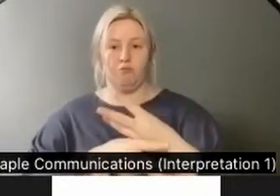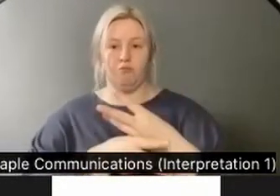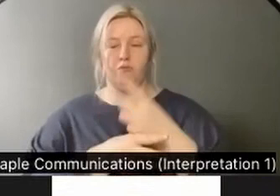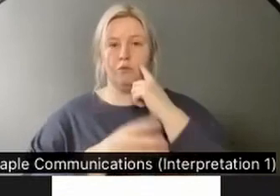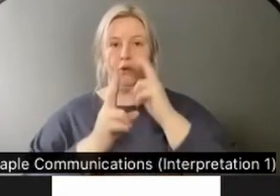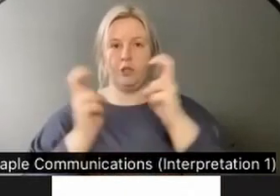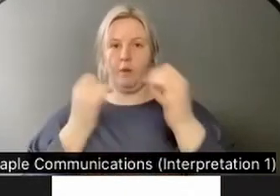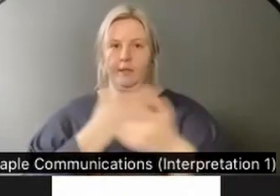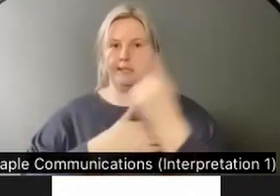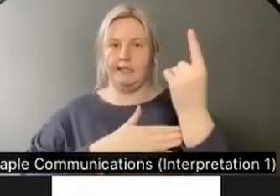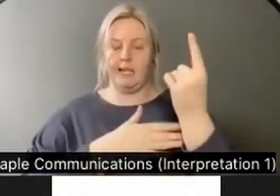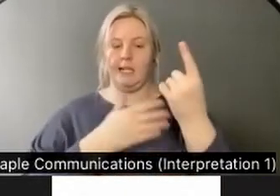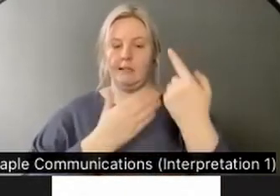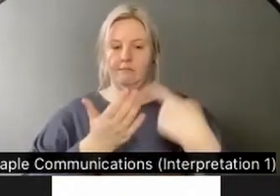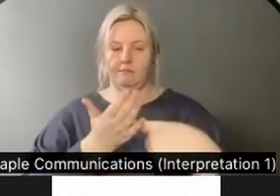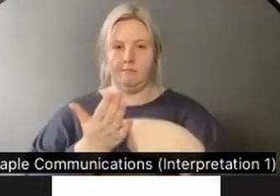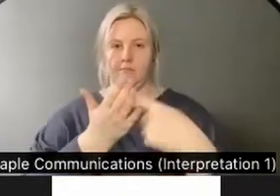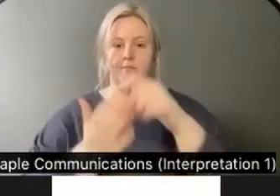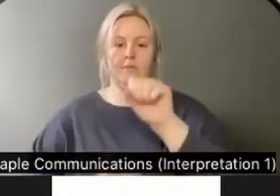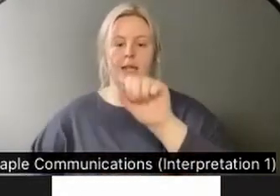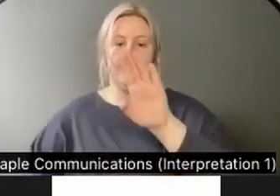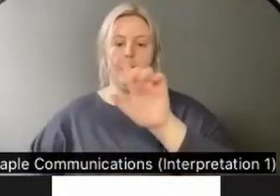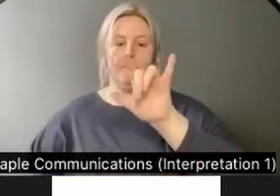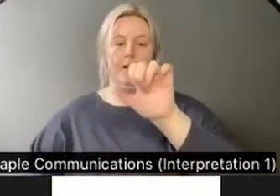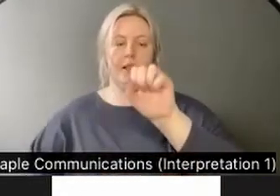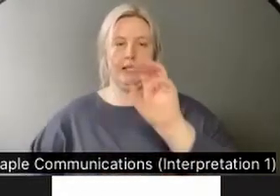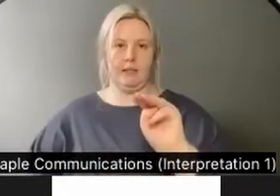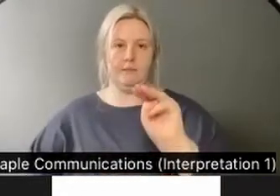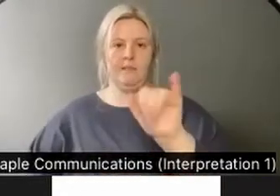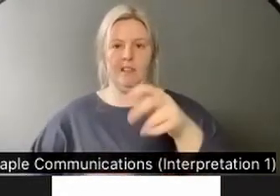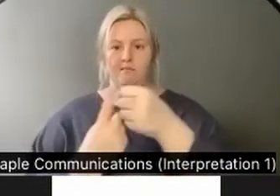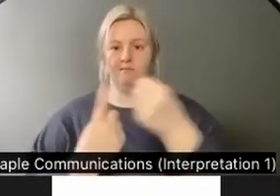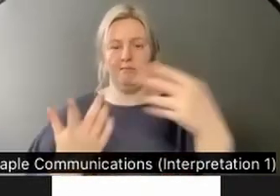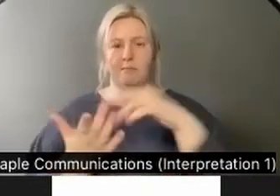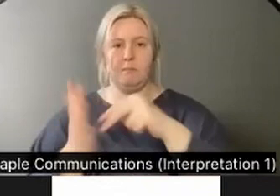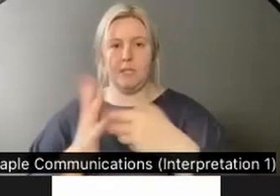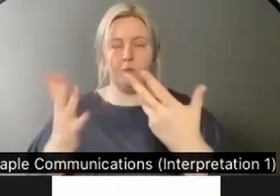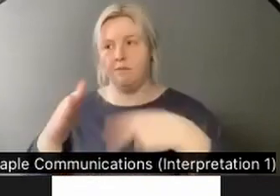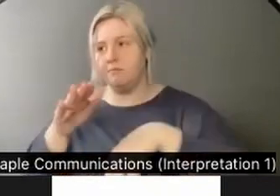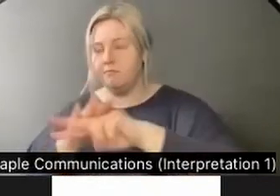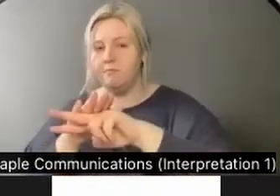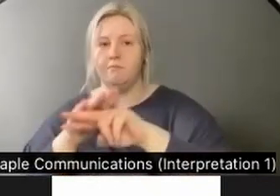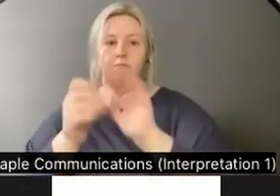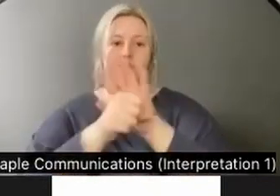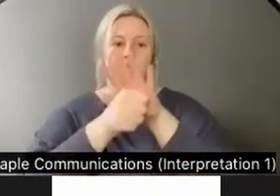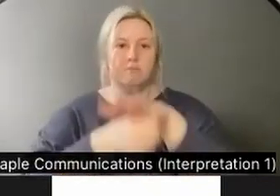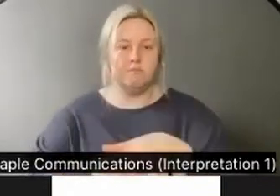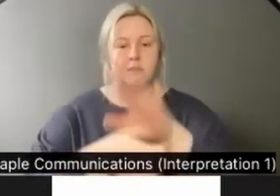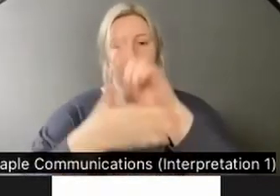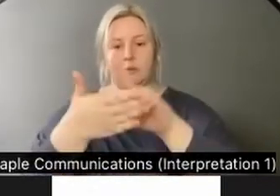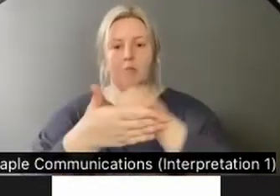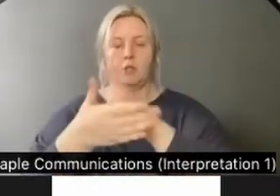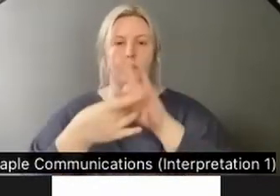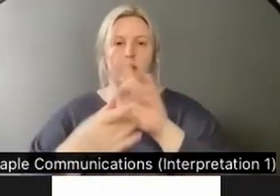today's filibuster is ableism, defined most simply as prejudice and discrimination based on disability. I